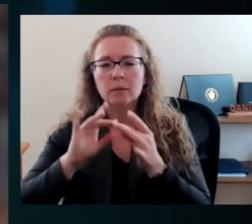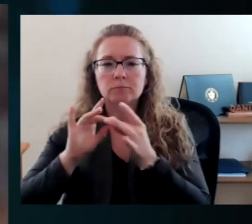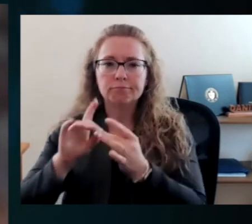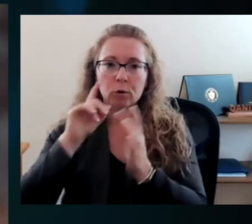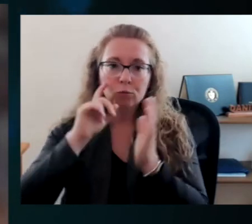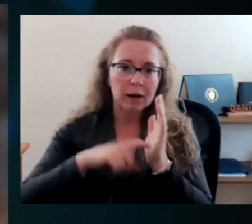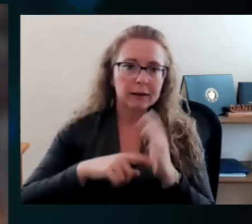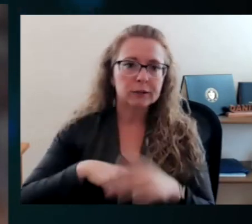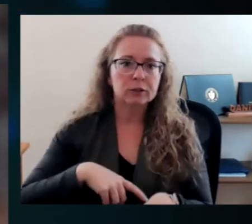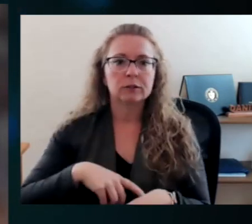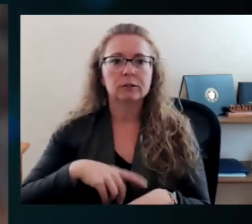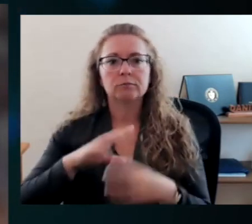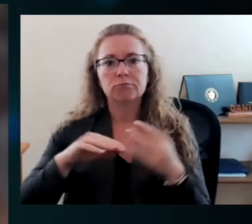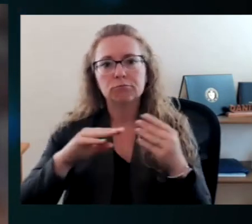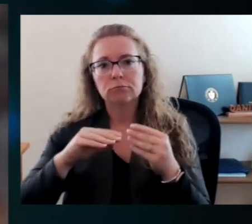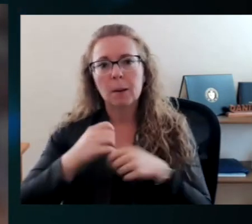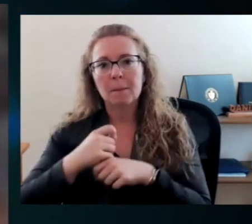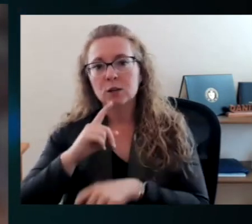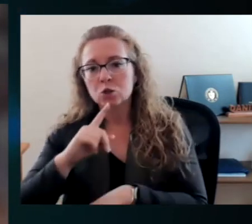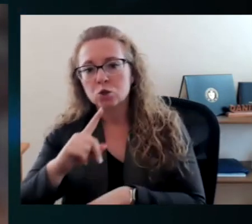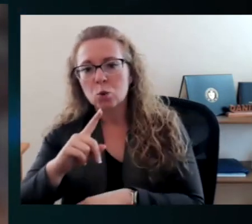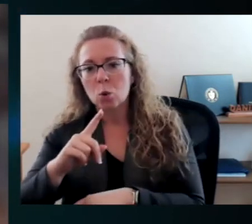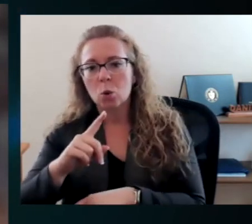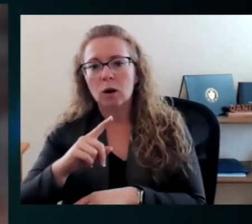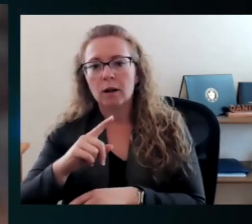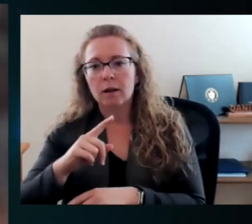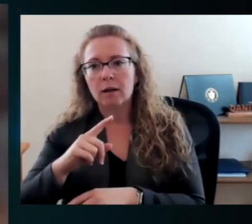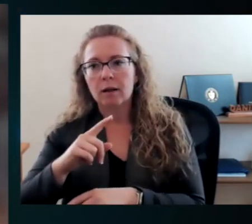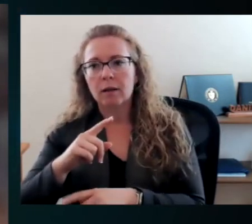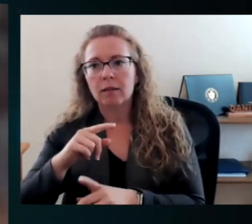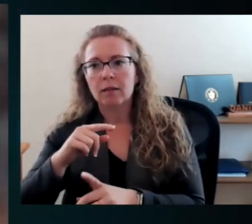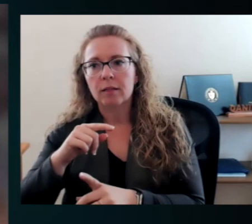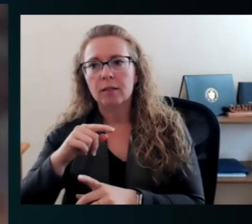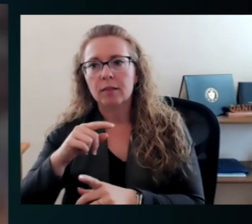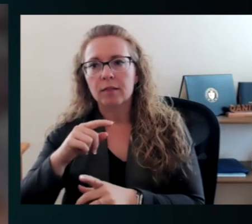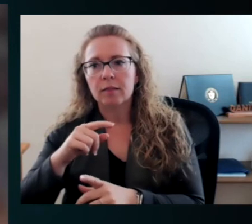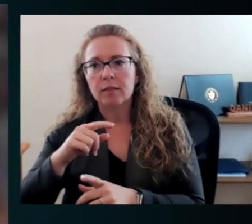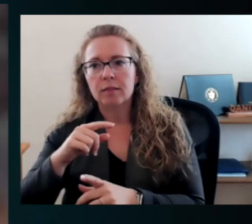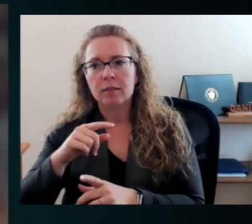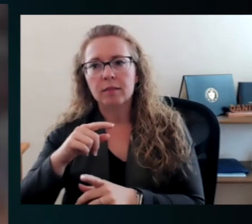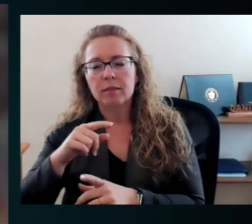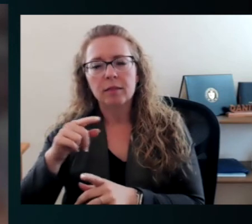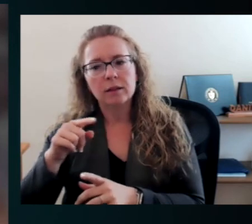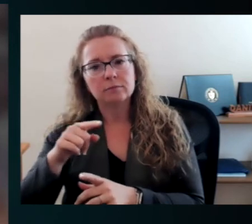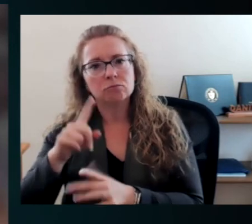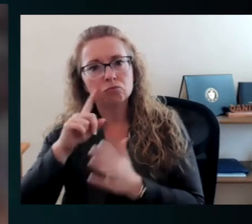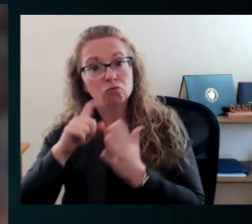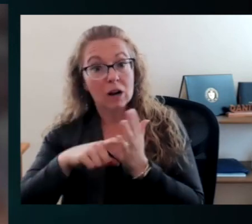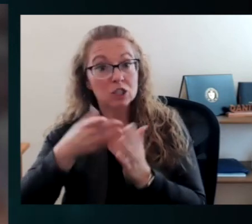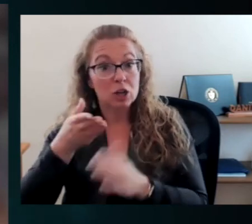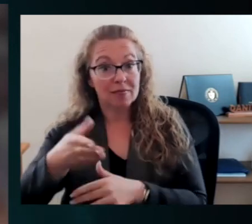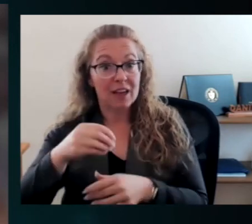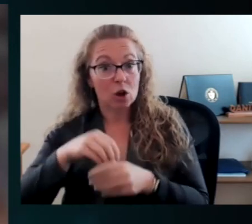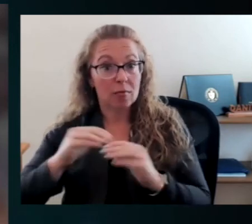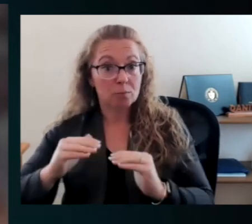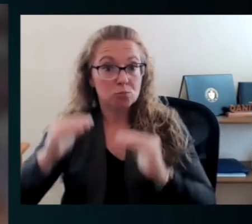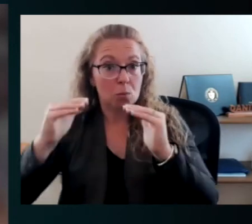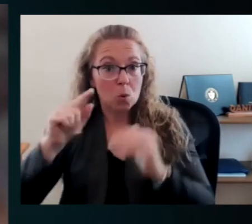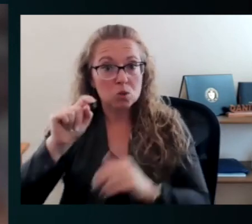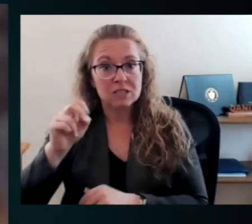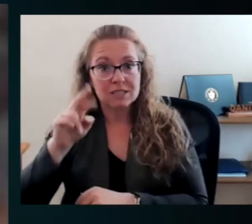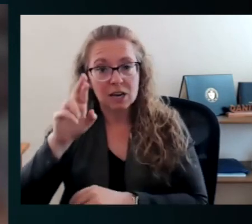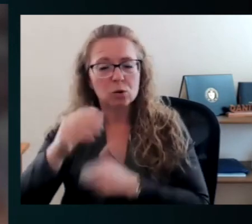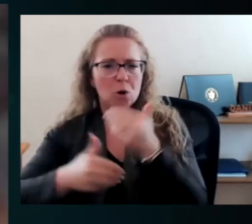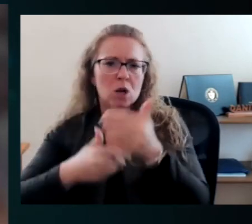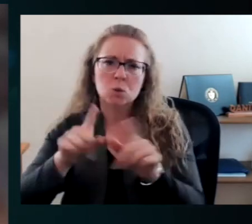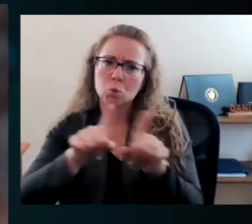making sure that these recognition are built into the tenure promotion process. I also think that it's also very important as a